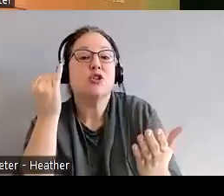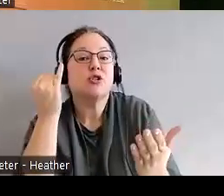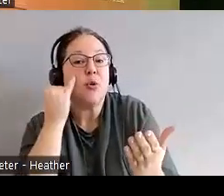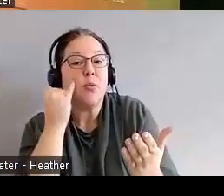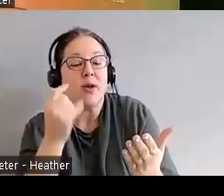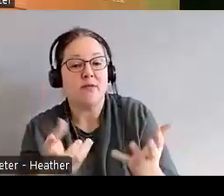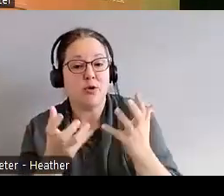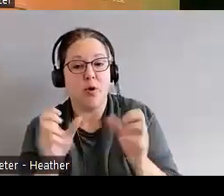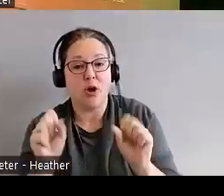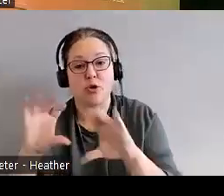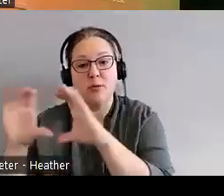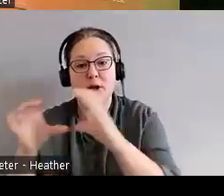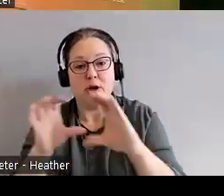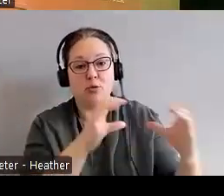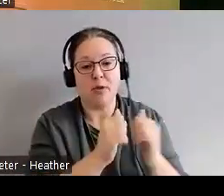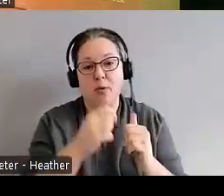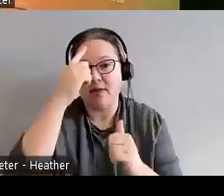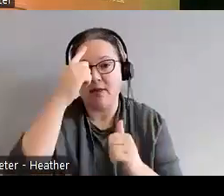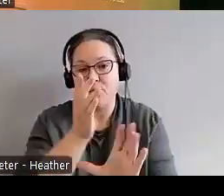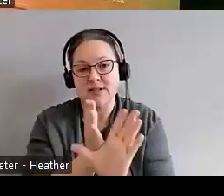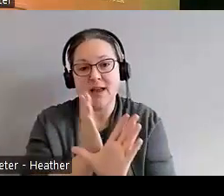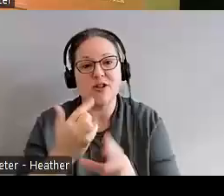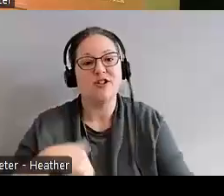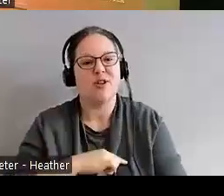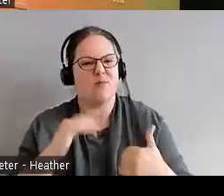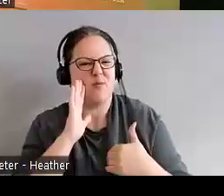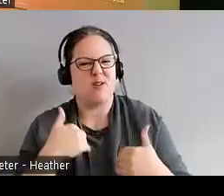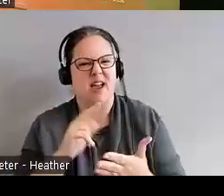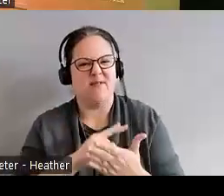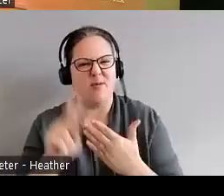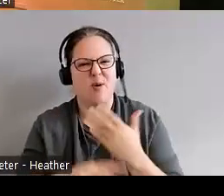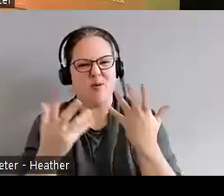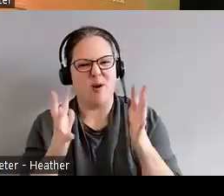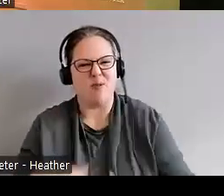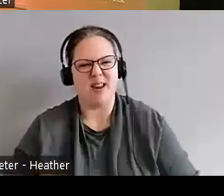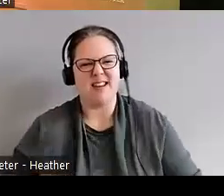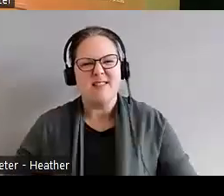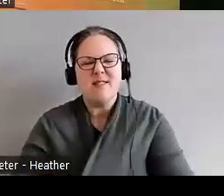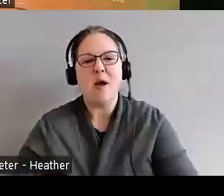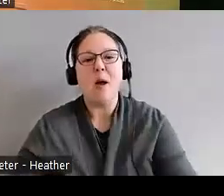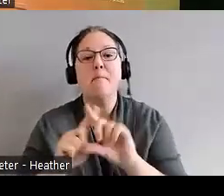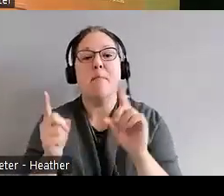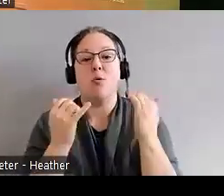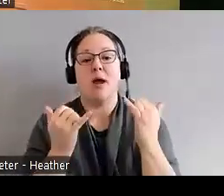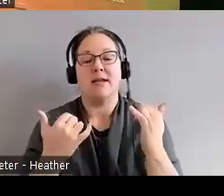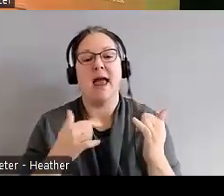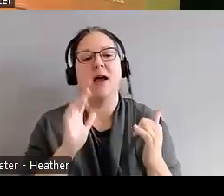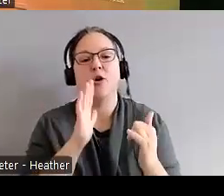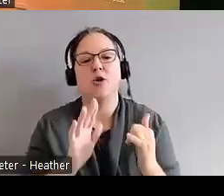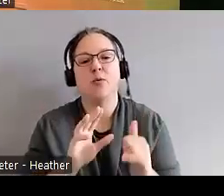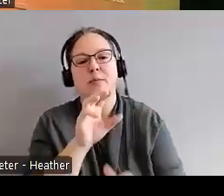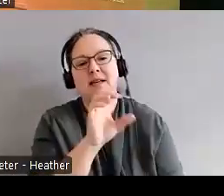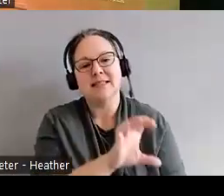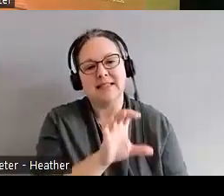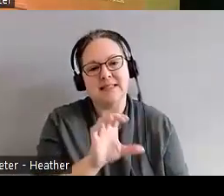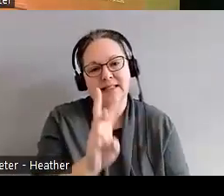into neuropsychiatry, and we probably have a program already. But as it is right now, it's distributed between CCW division